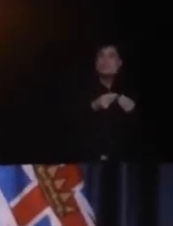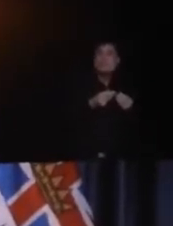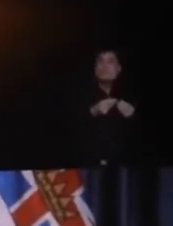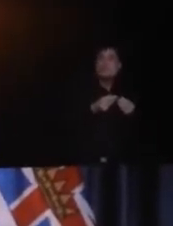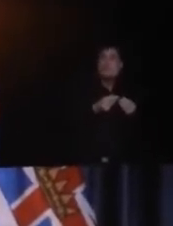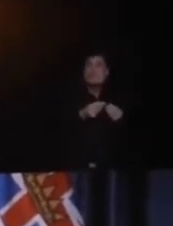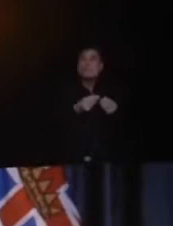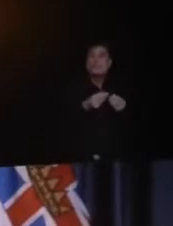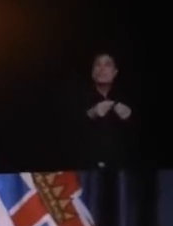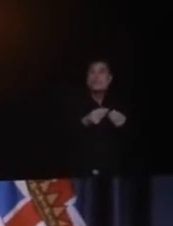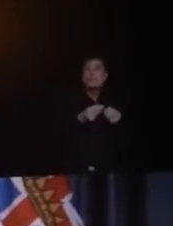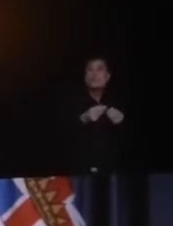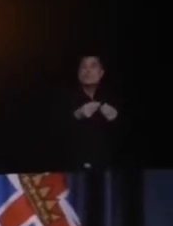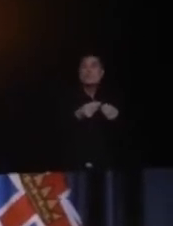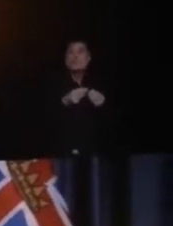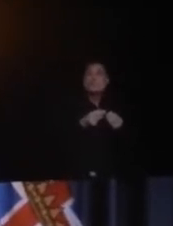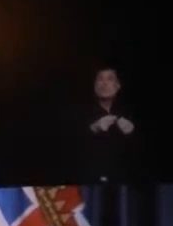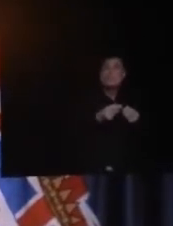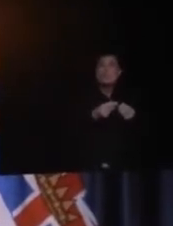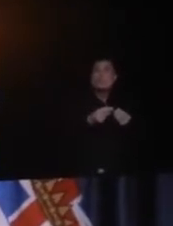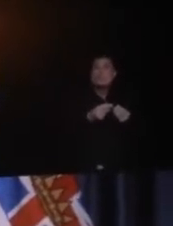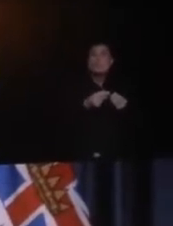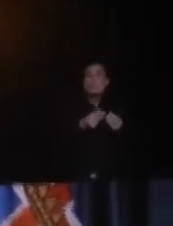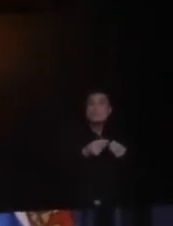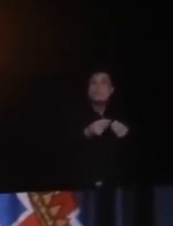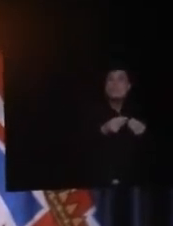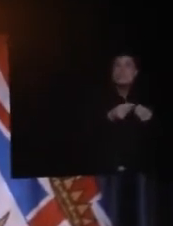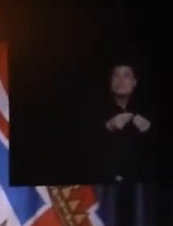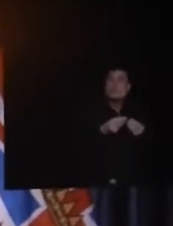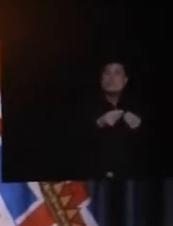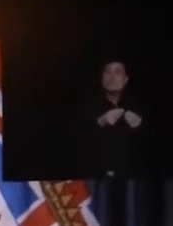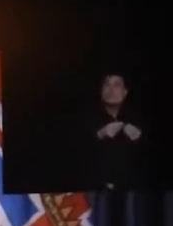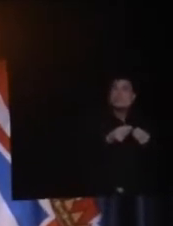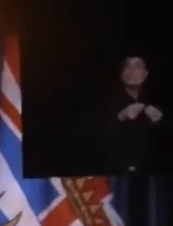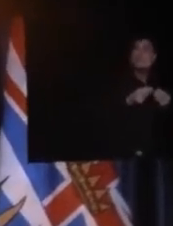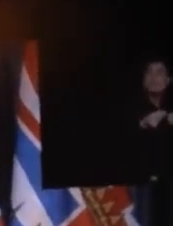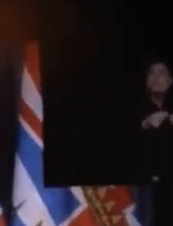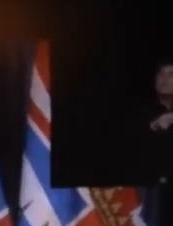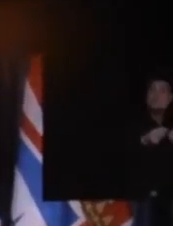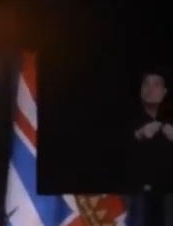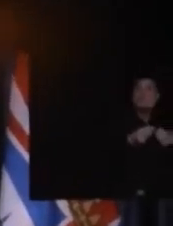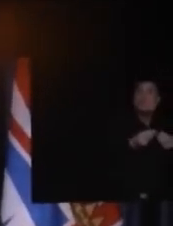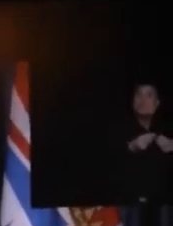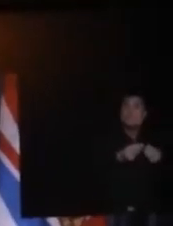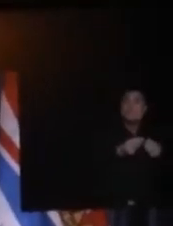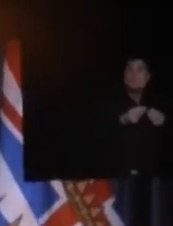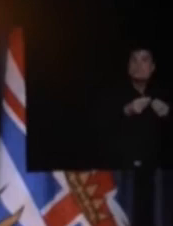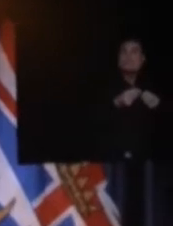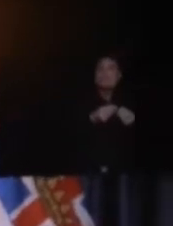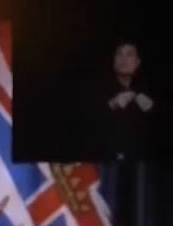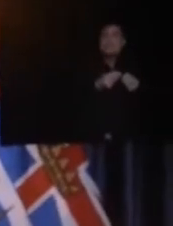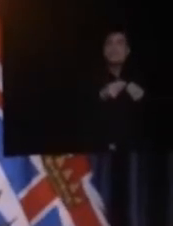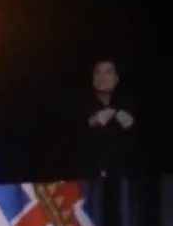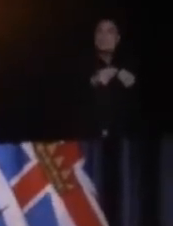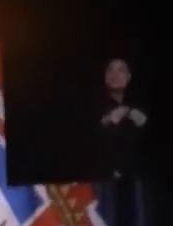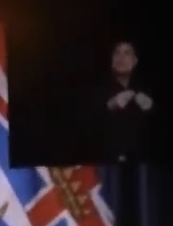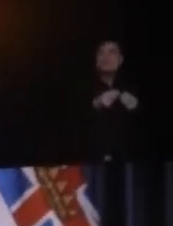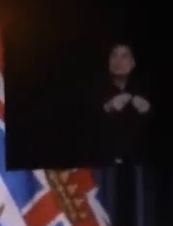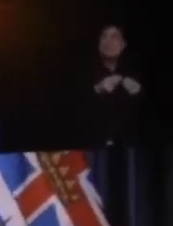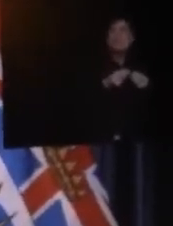scoping out my kids and getting my kids to help them, people. My kids were taking them to the